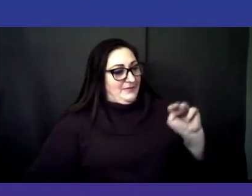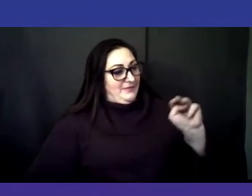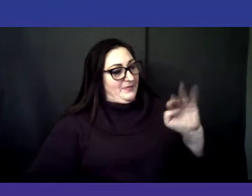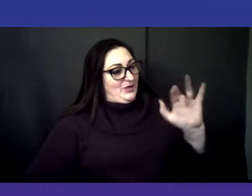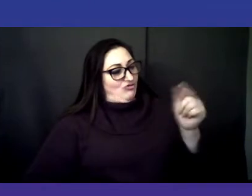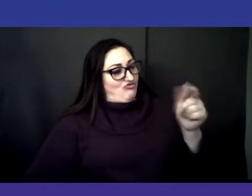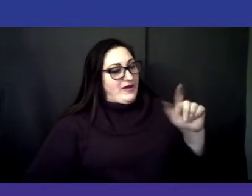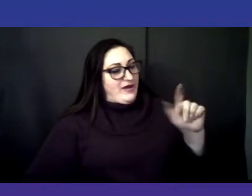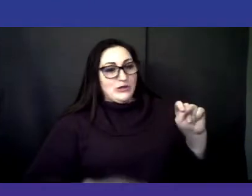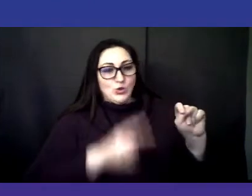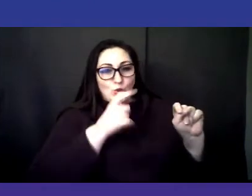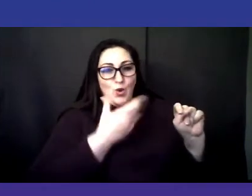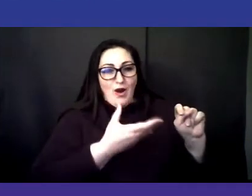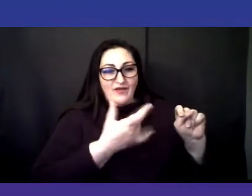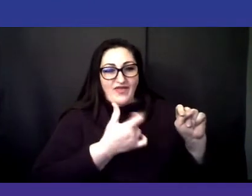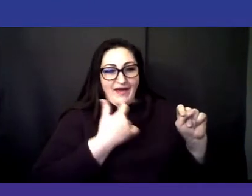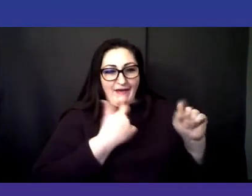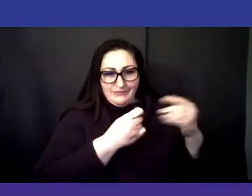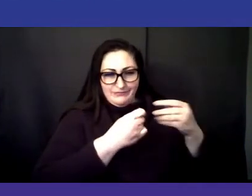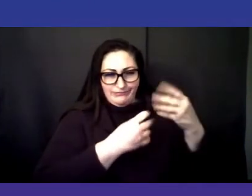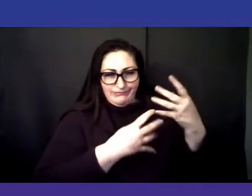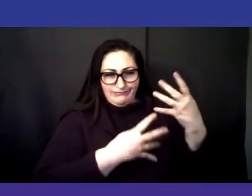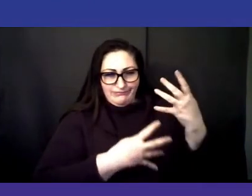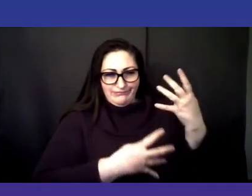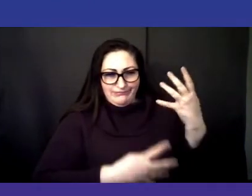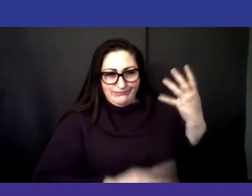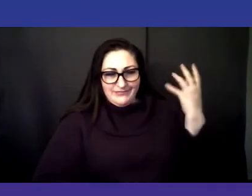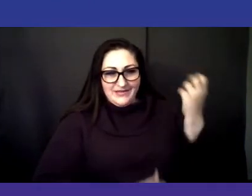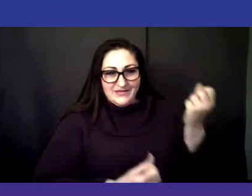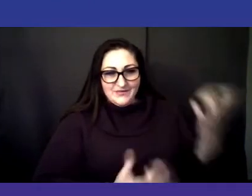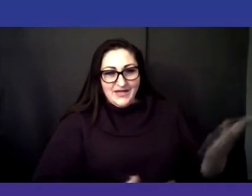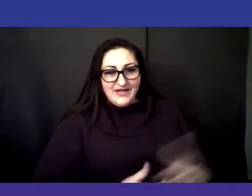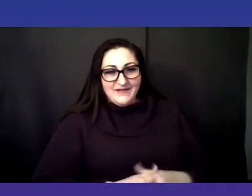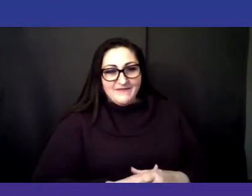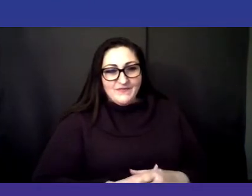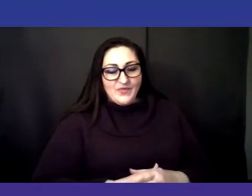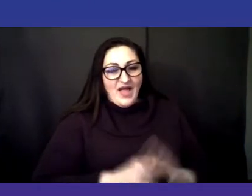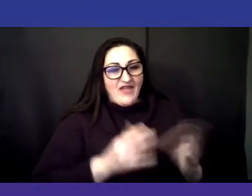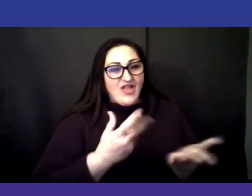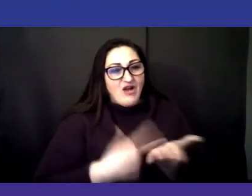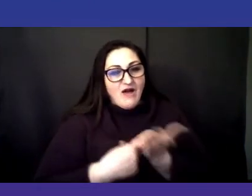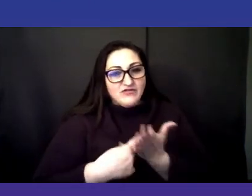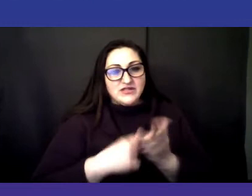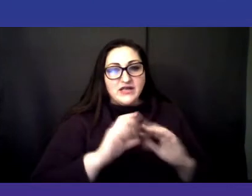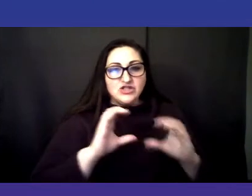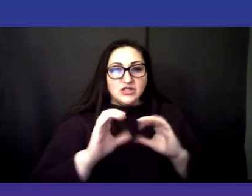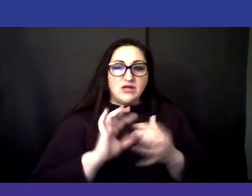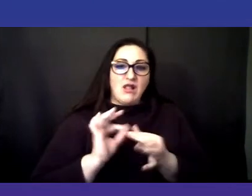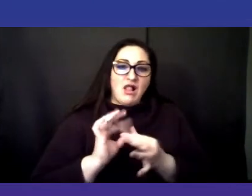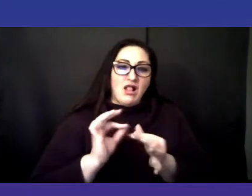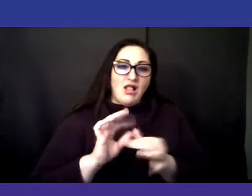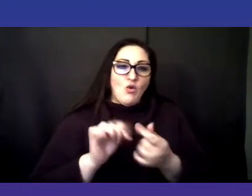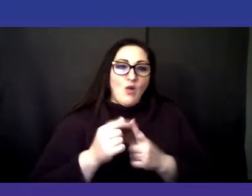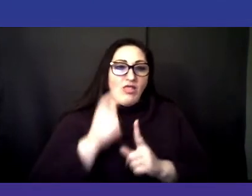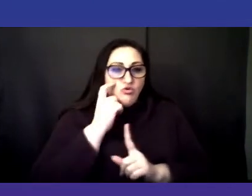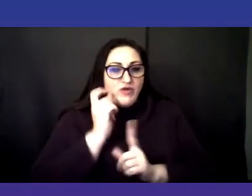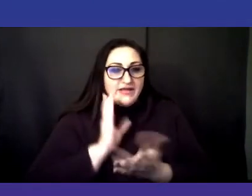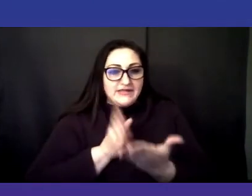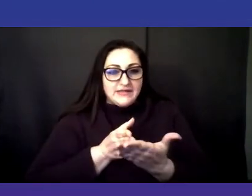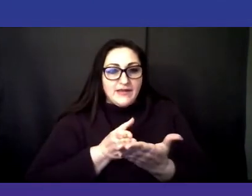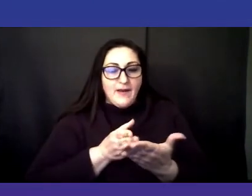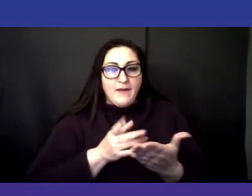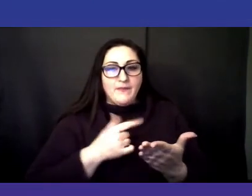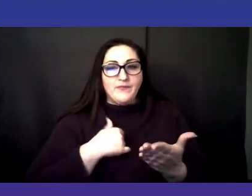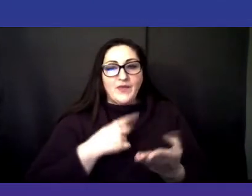And then the conversation just kept going back to racism, and then it kept going back to like my dancers of